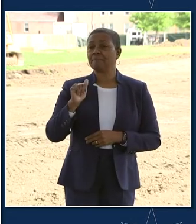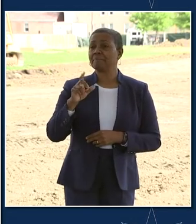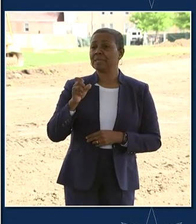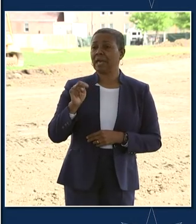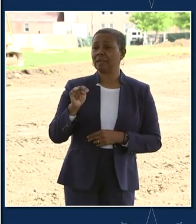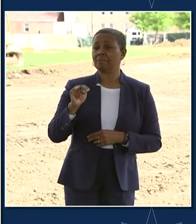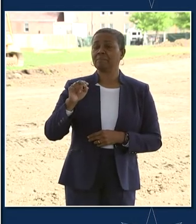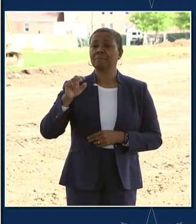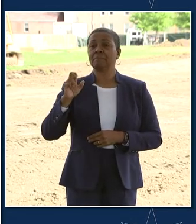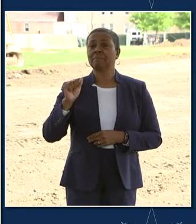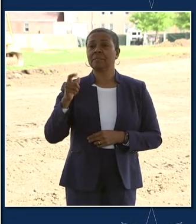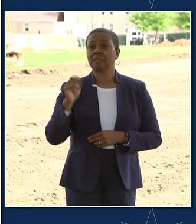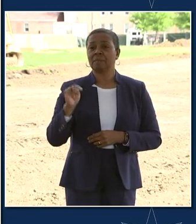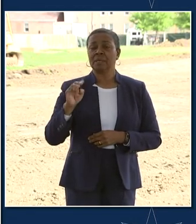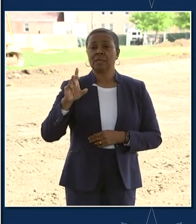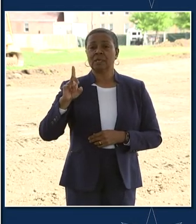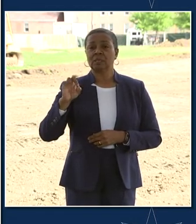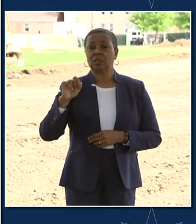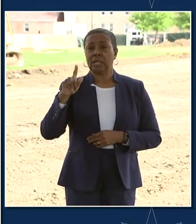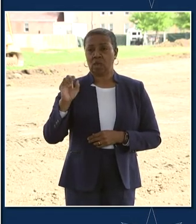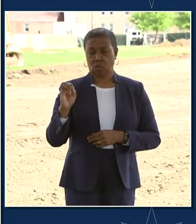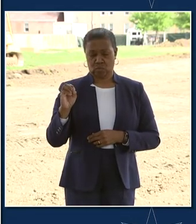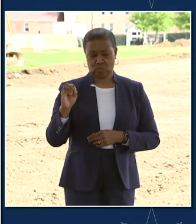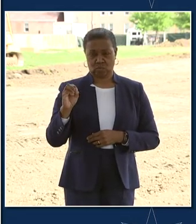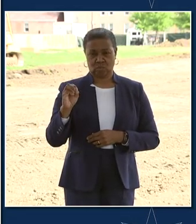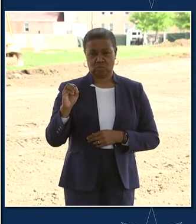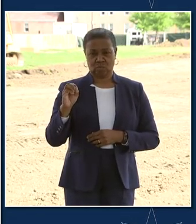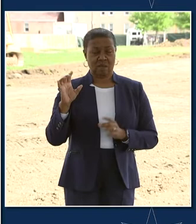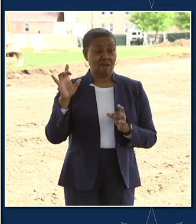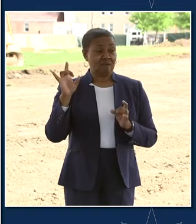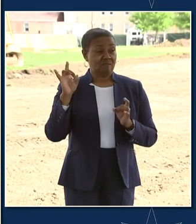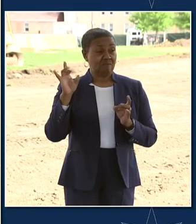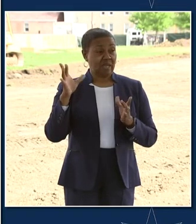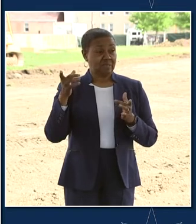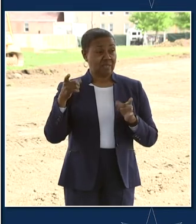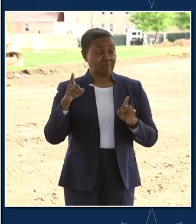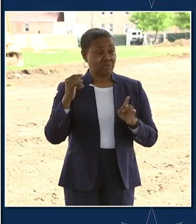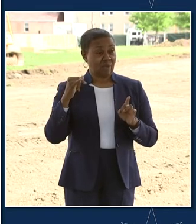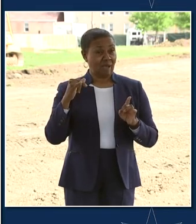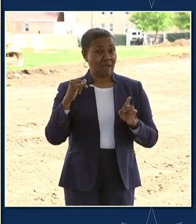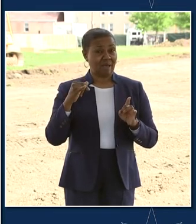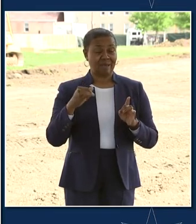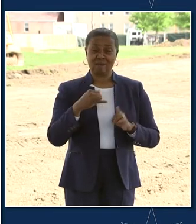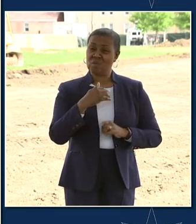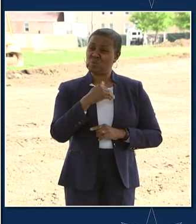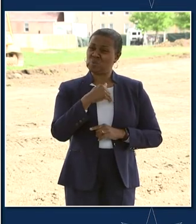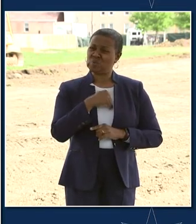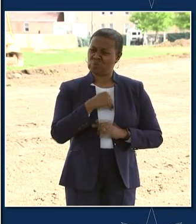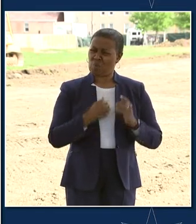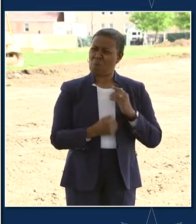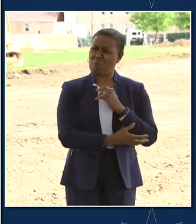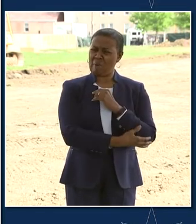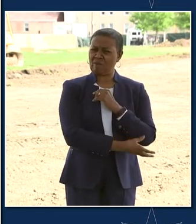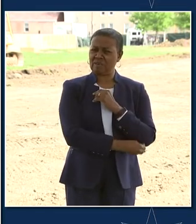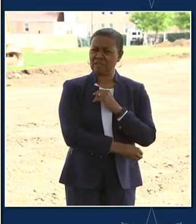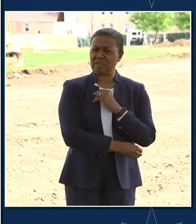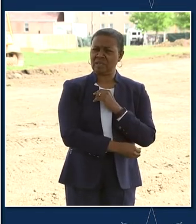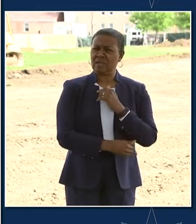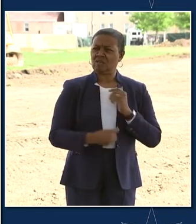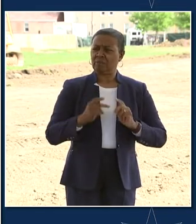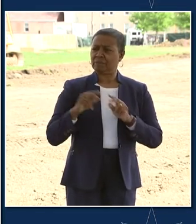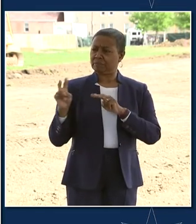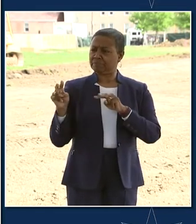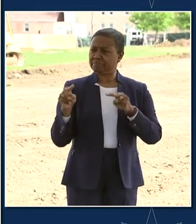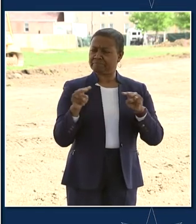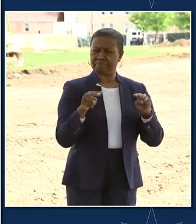Toledo. You know, violence really is driven by the poverty of the soul. What young people see around them in